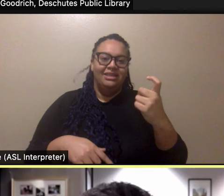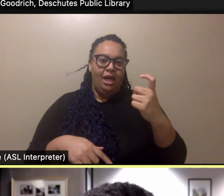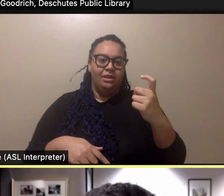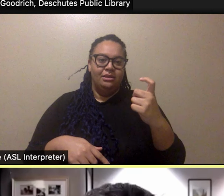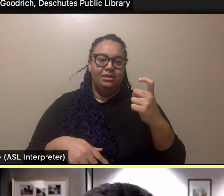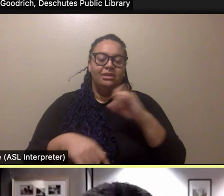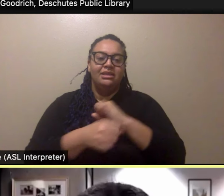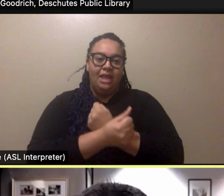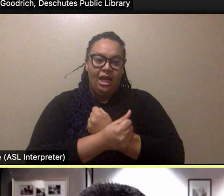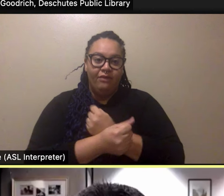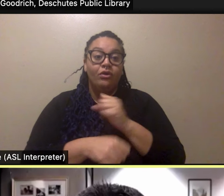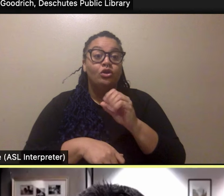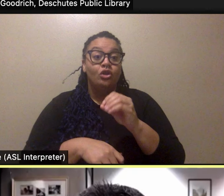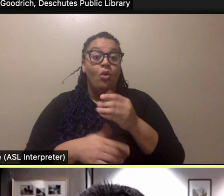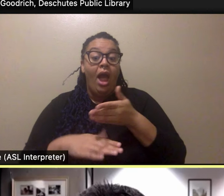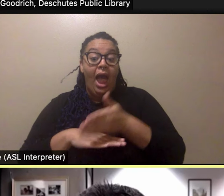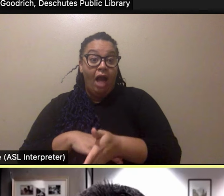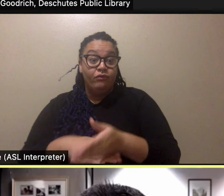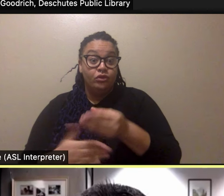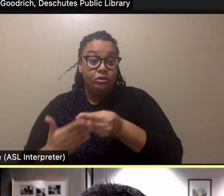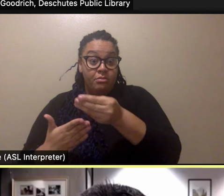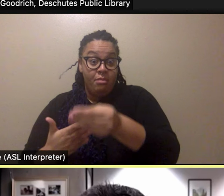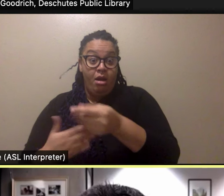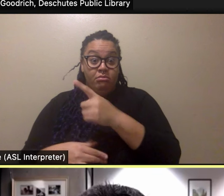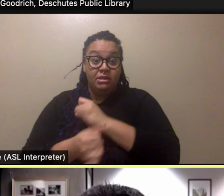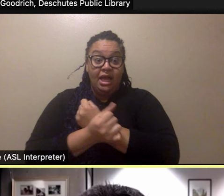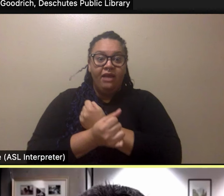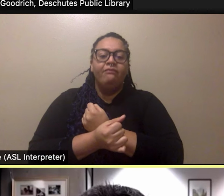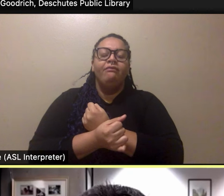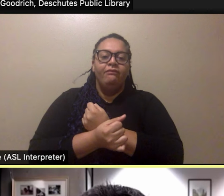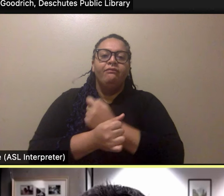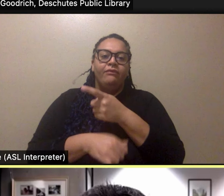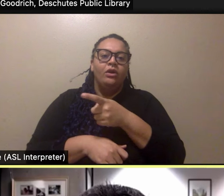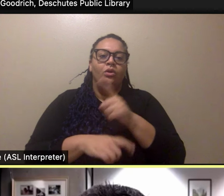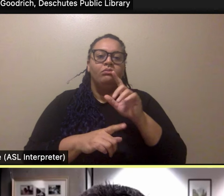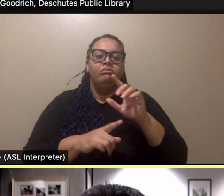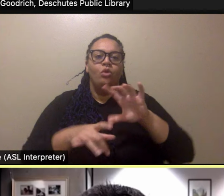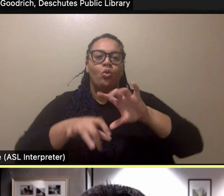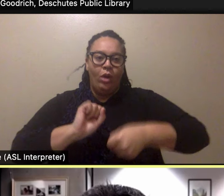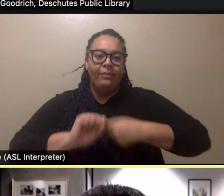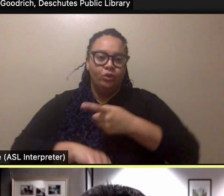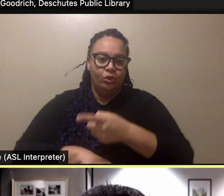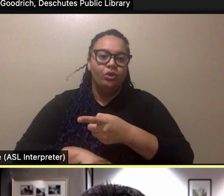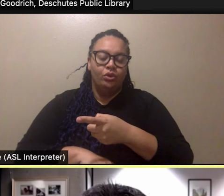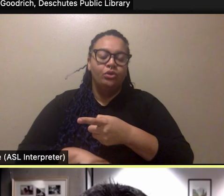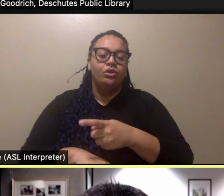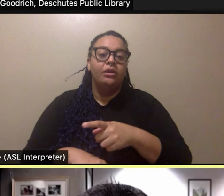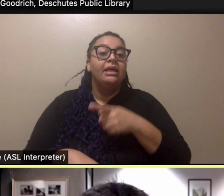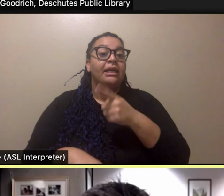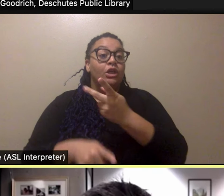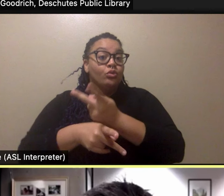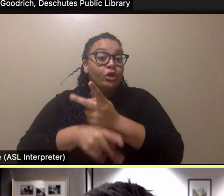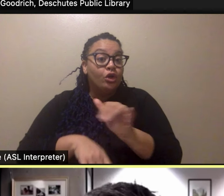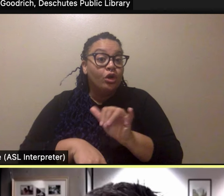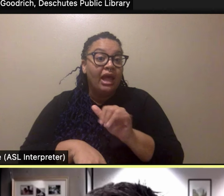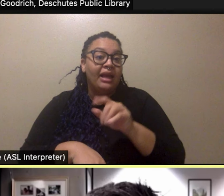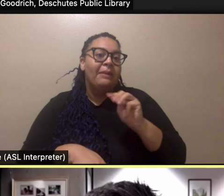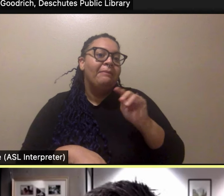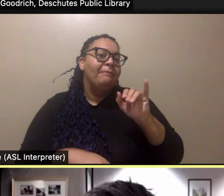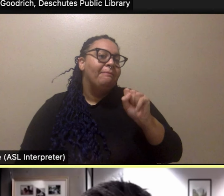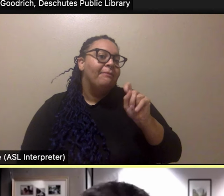he purchased her, he raped her on the way back to his farm. He treated her like his mistress for the next 5